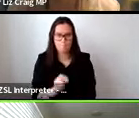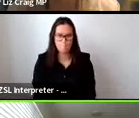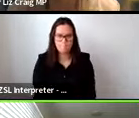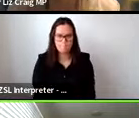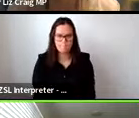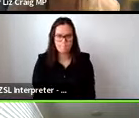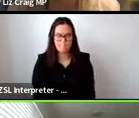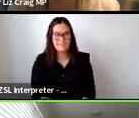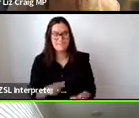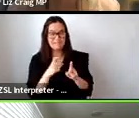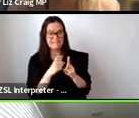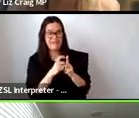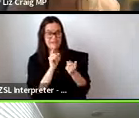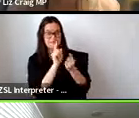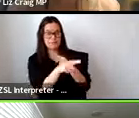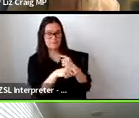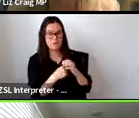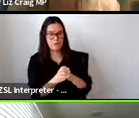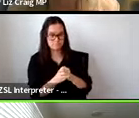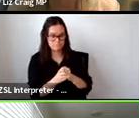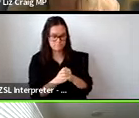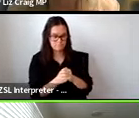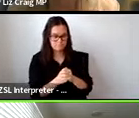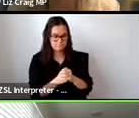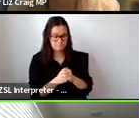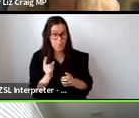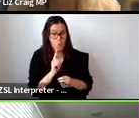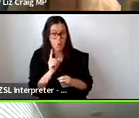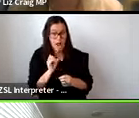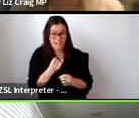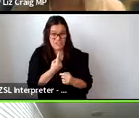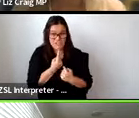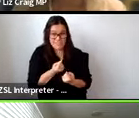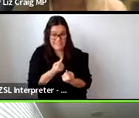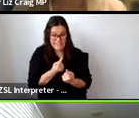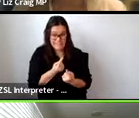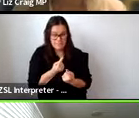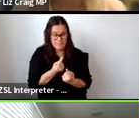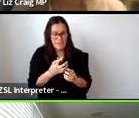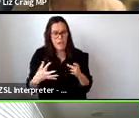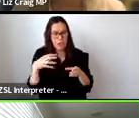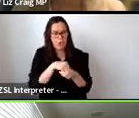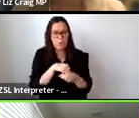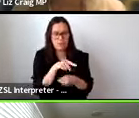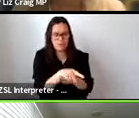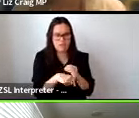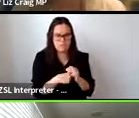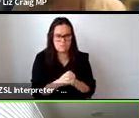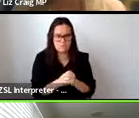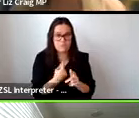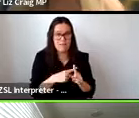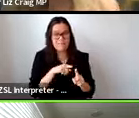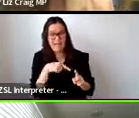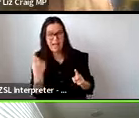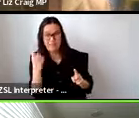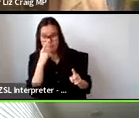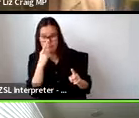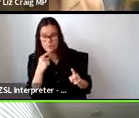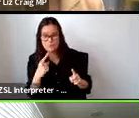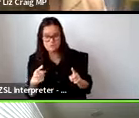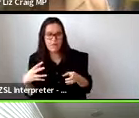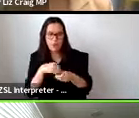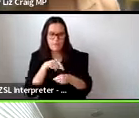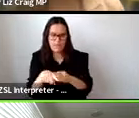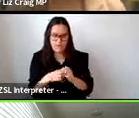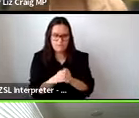My advice is include the key components I've just said that you've heard from others in the bill. A goal, full accessibility, a deadline,